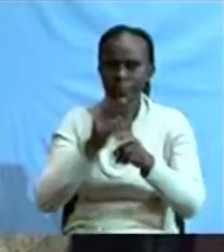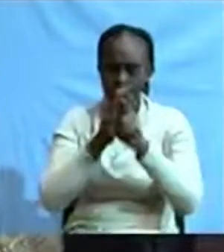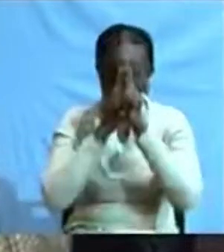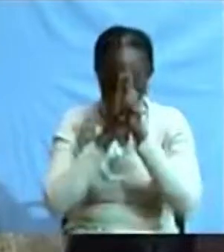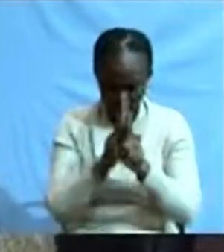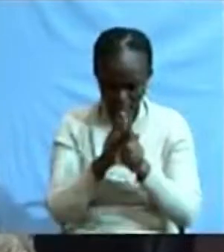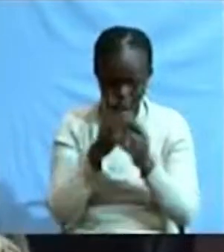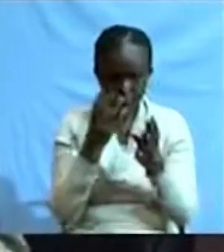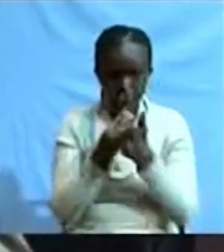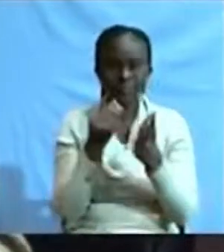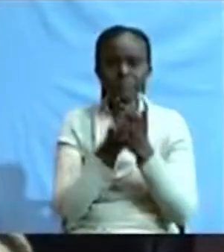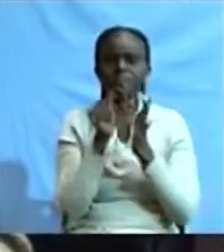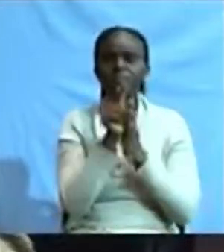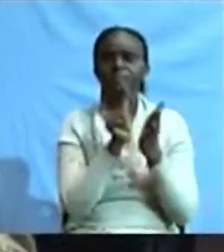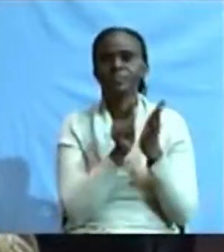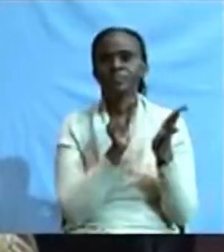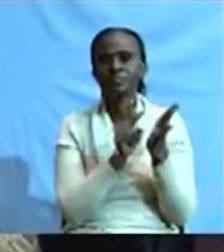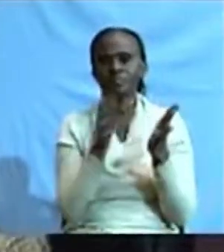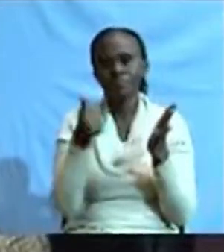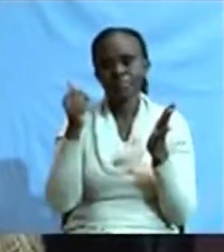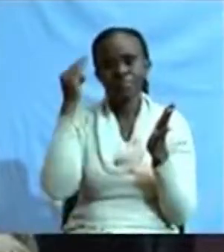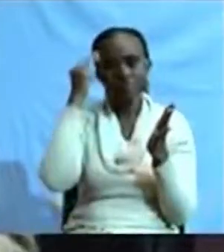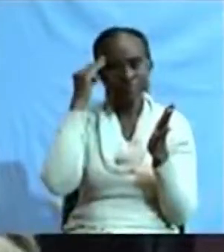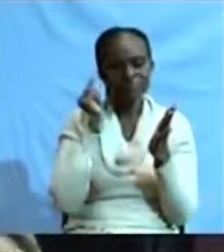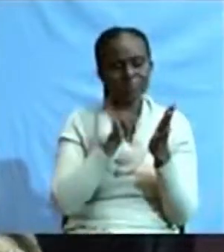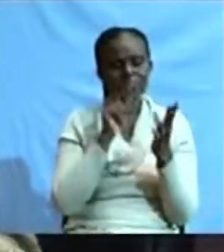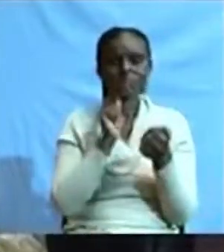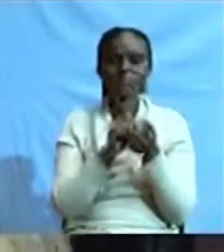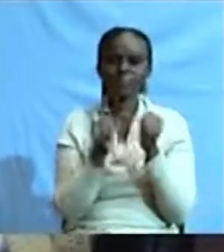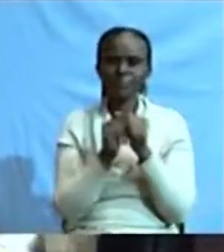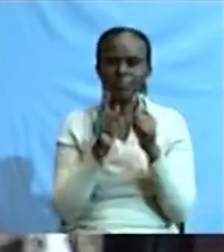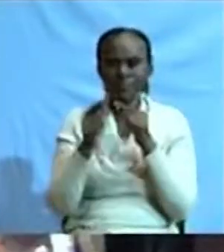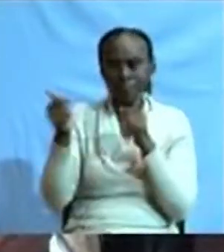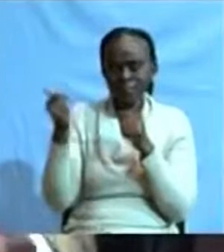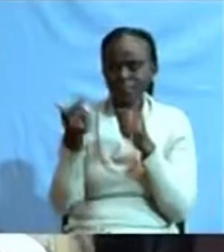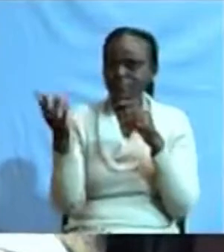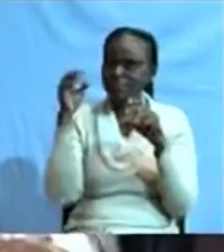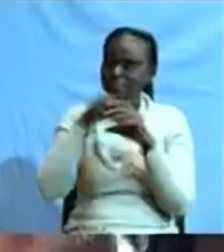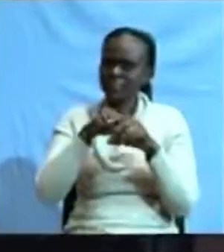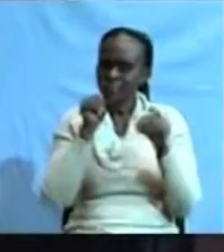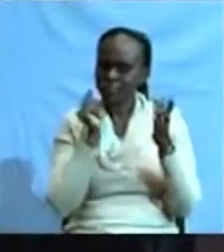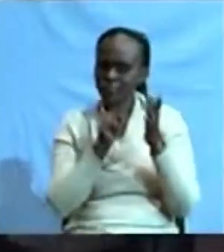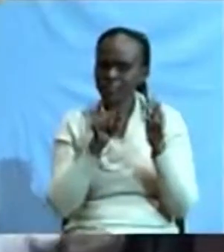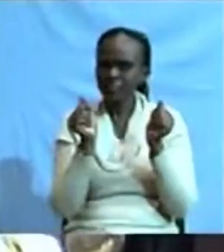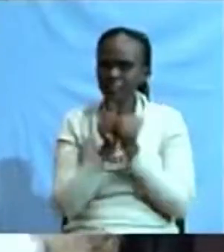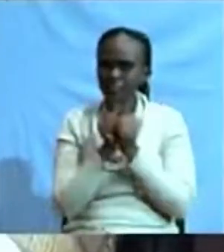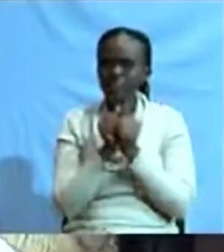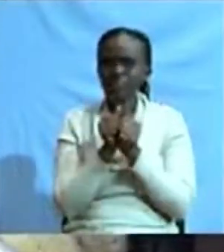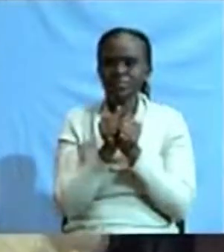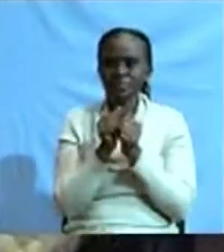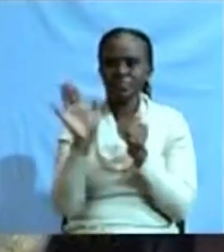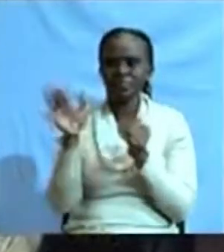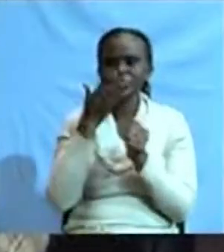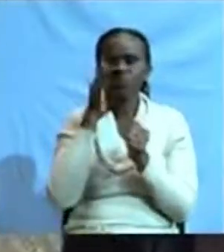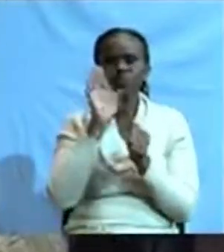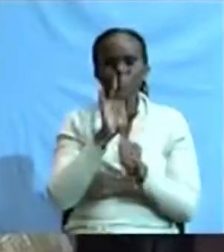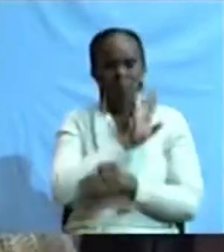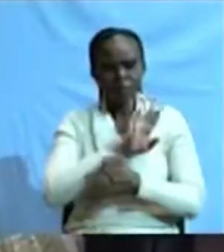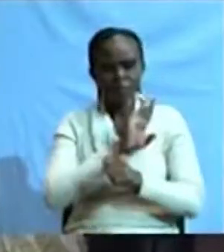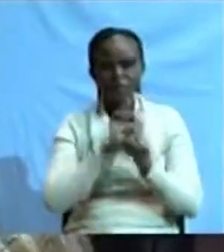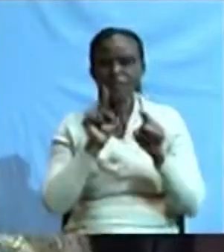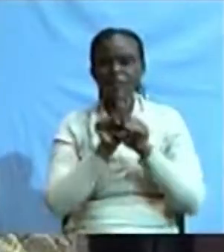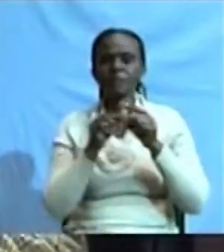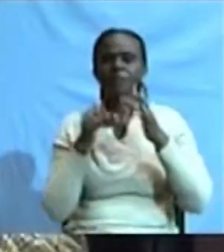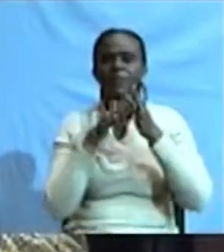the financial regulations. You know the consequences. But you come here and with impunity you continue going against